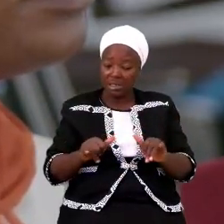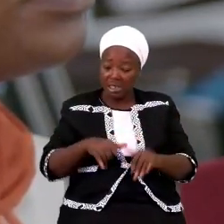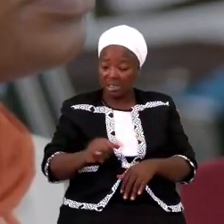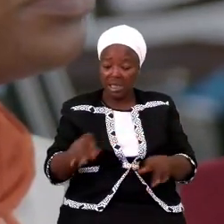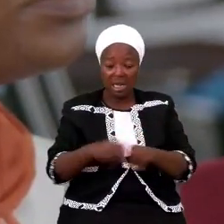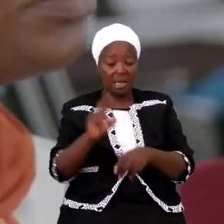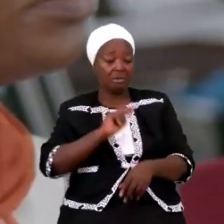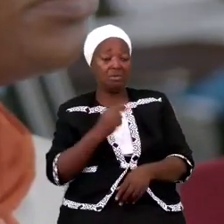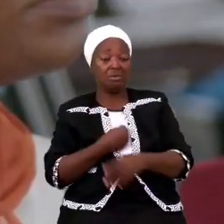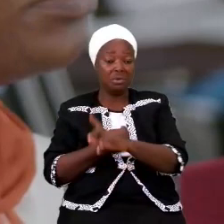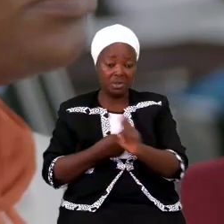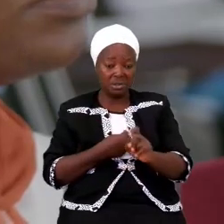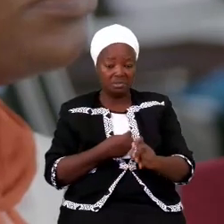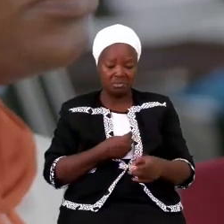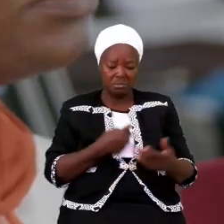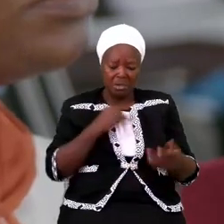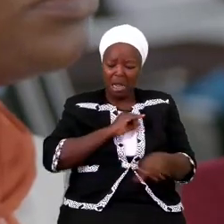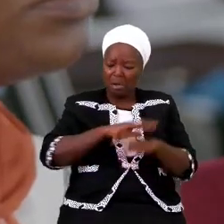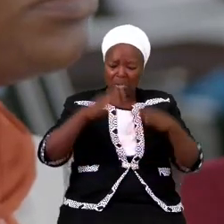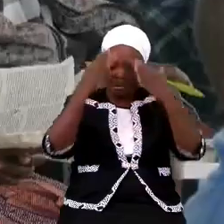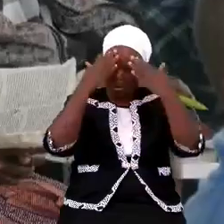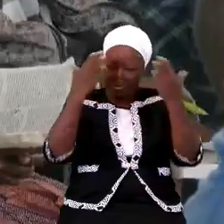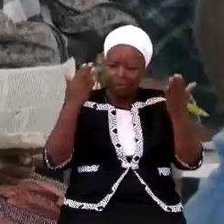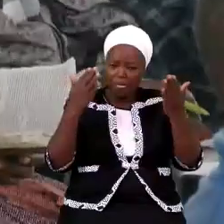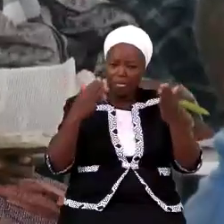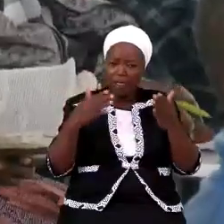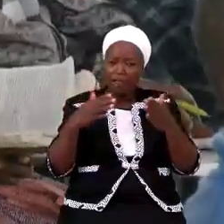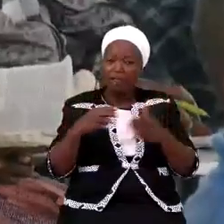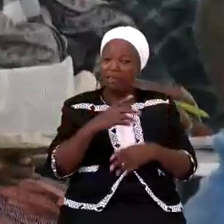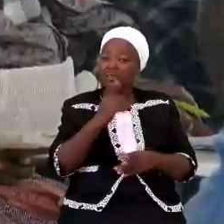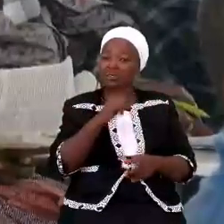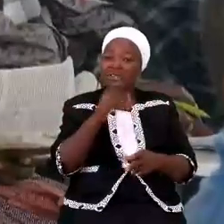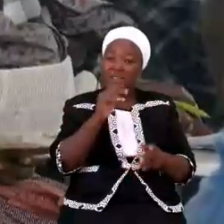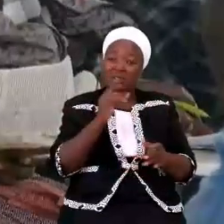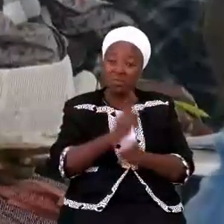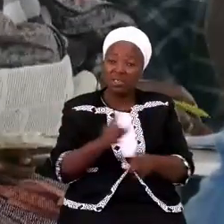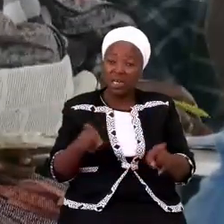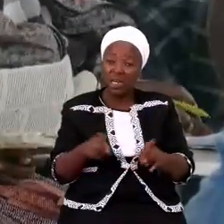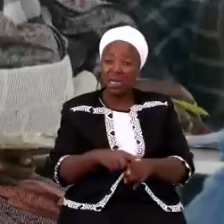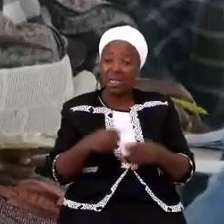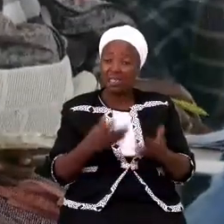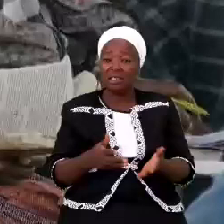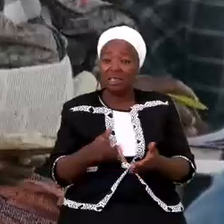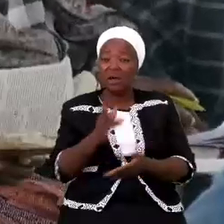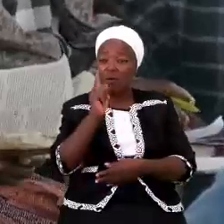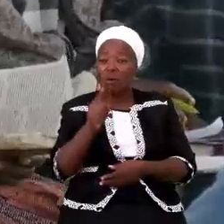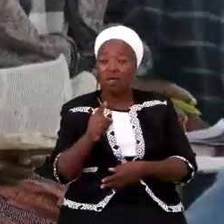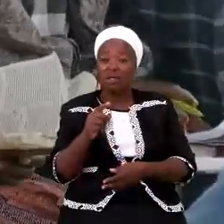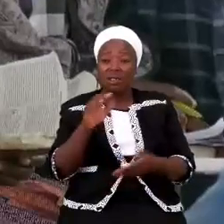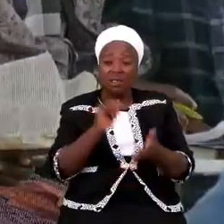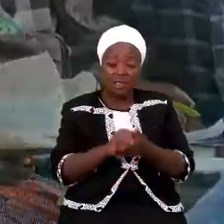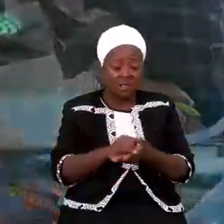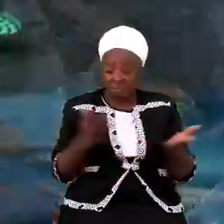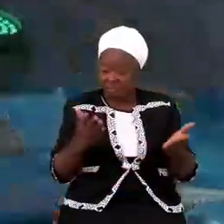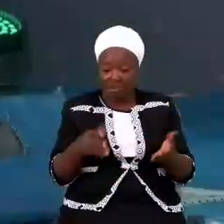And he's in Jerusalem, he does like the Jews do. He's in Antioch, he does like the Gentiles. Come